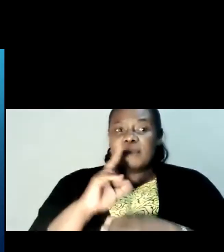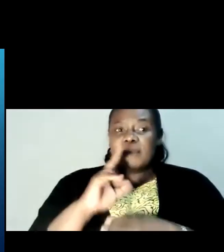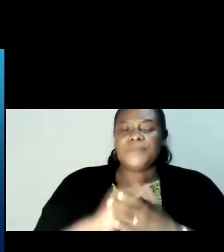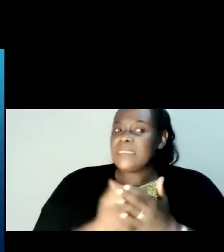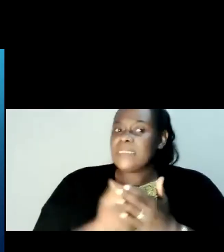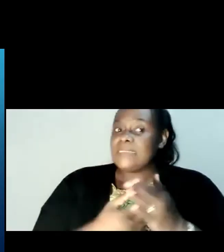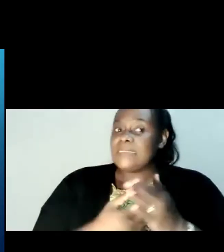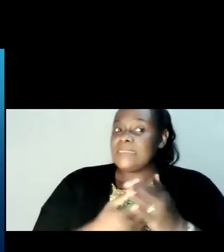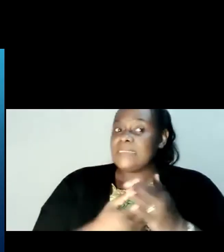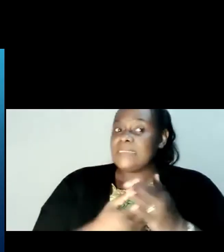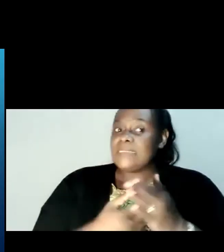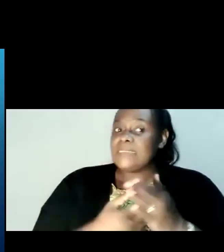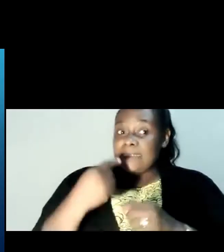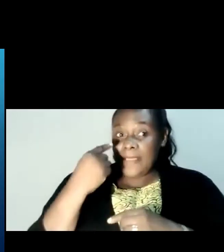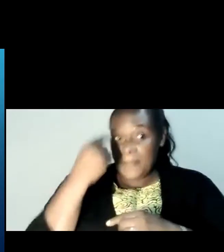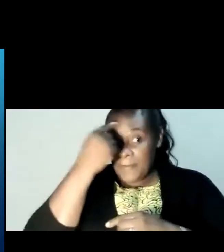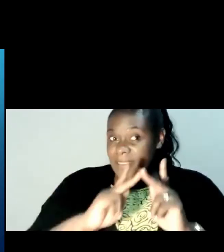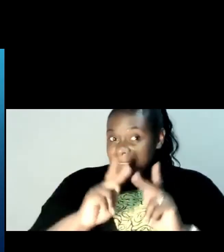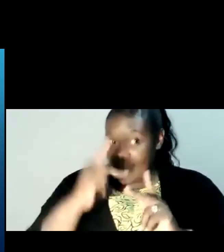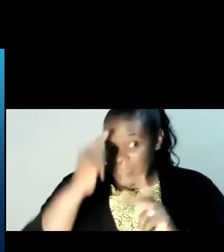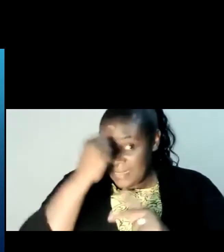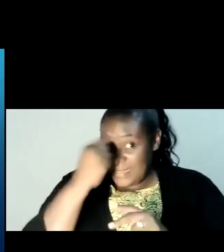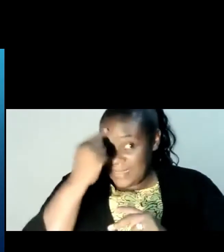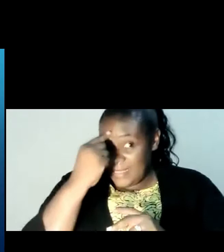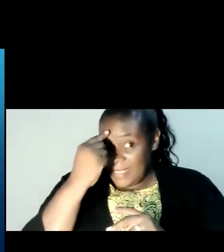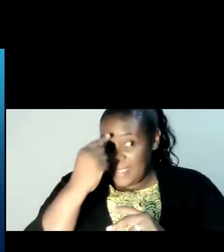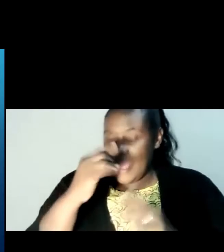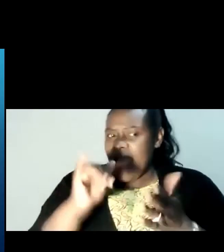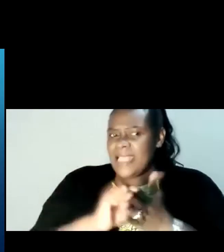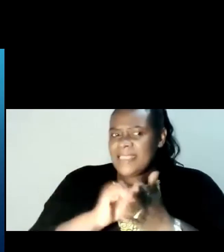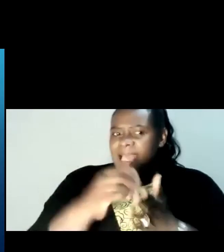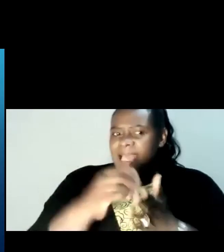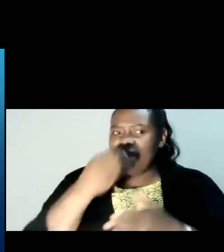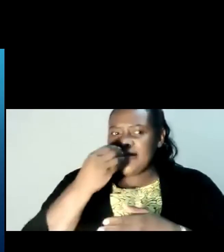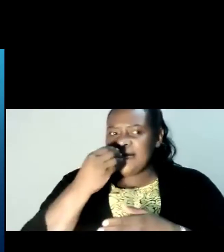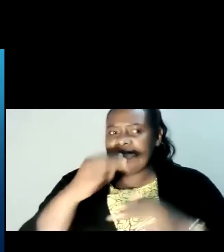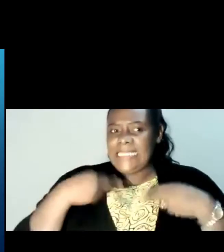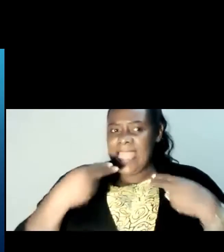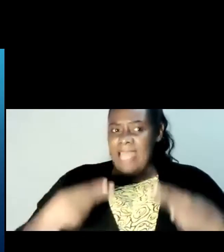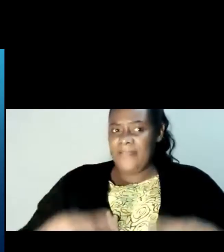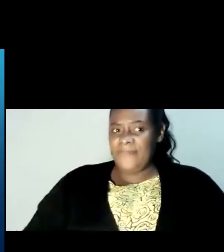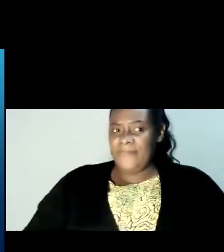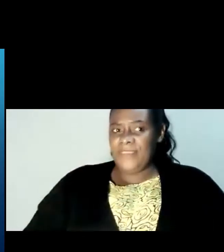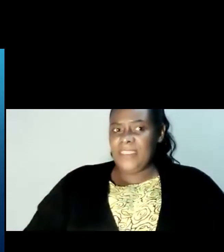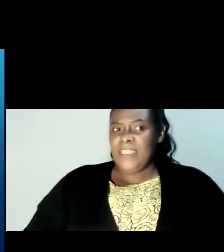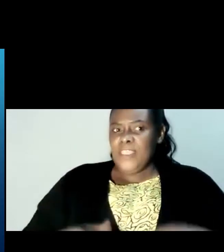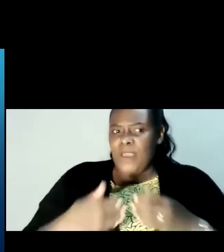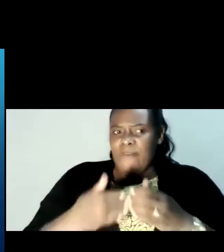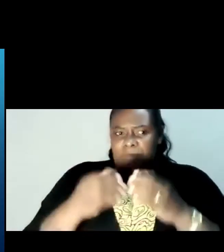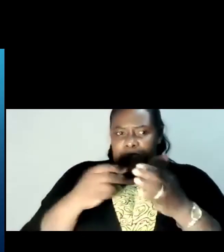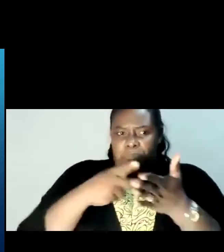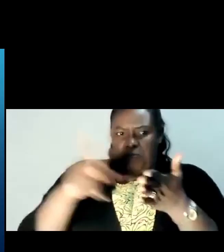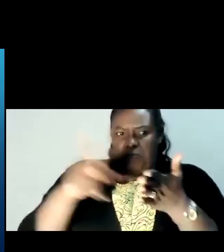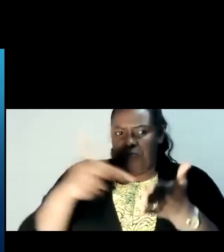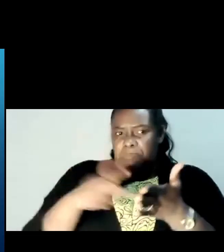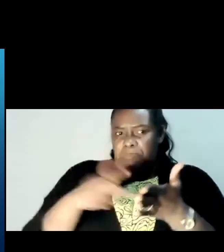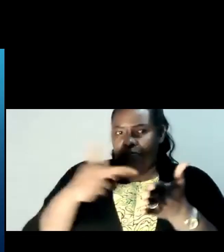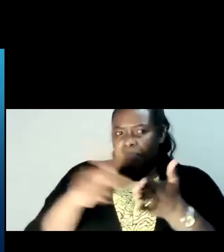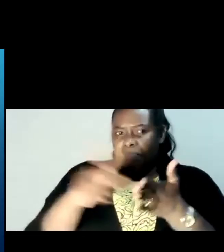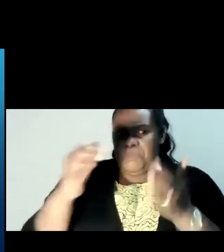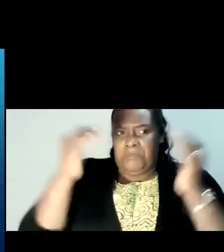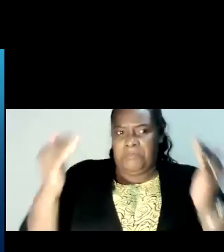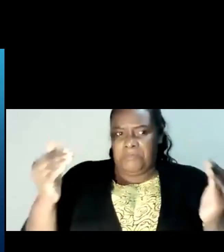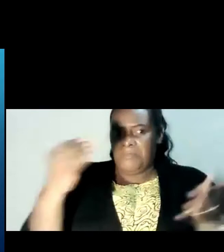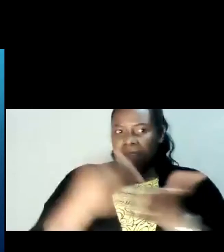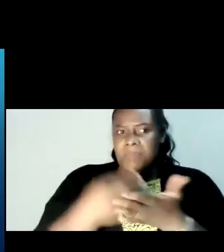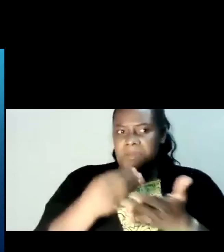is expensive, but you can go to the markets. I have done it and get a reasonable amount of food,